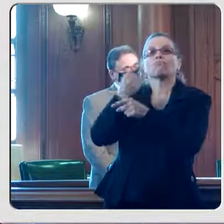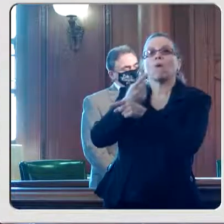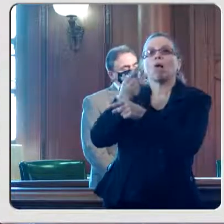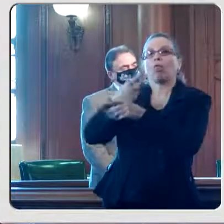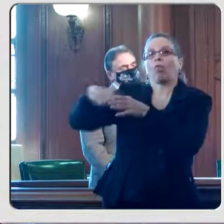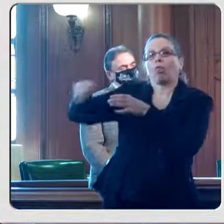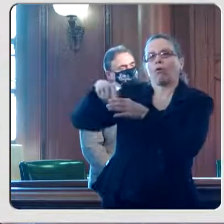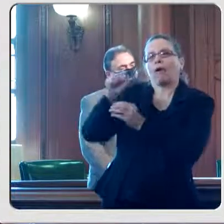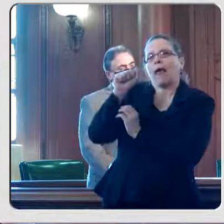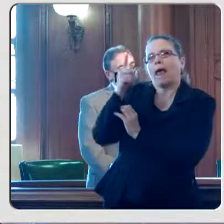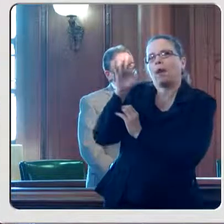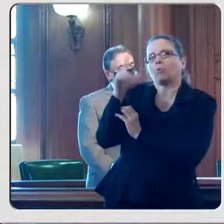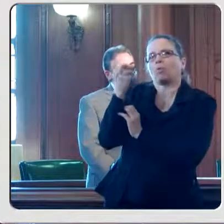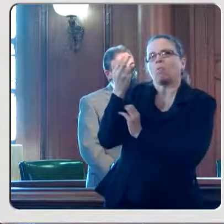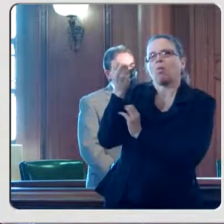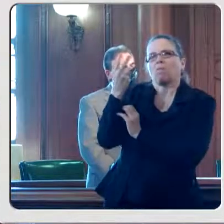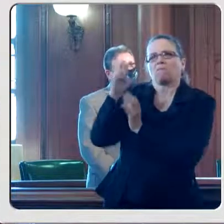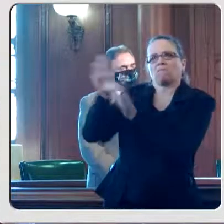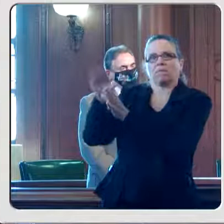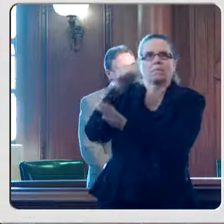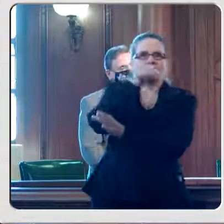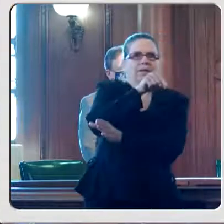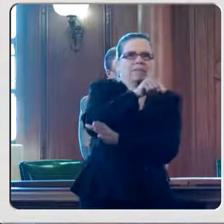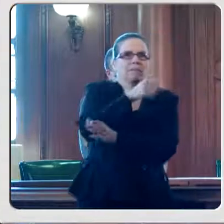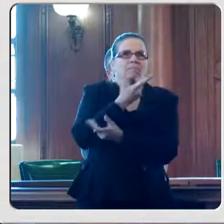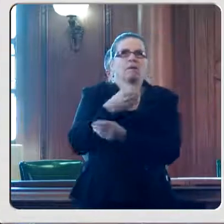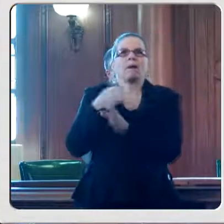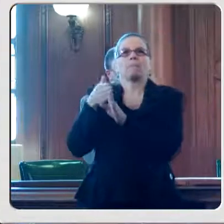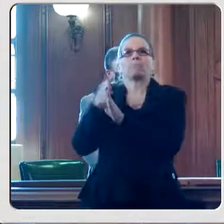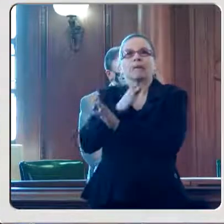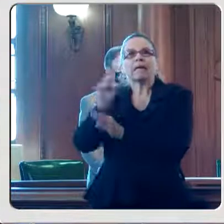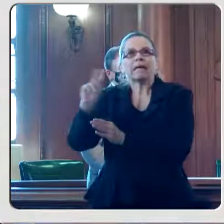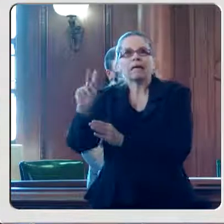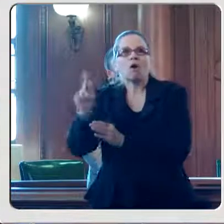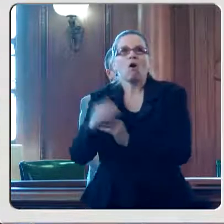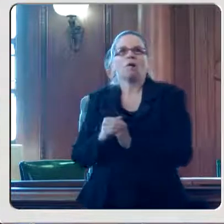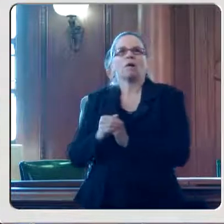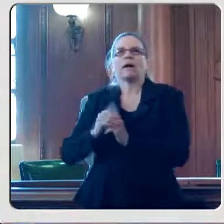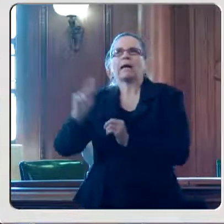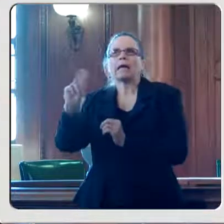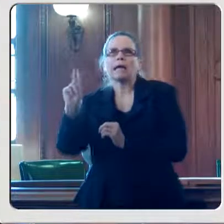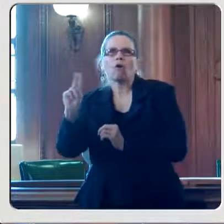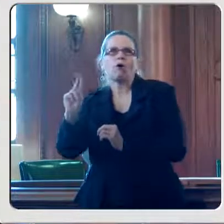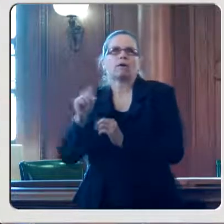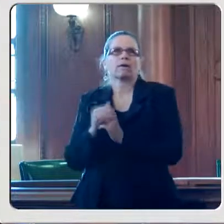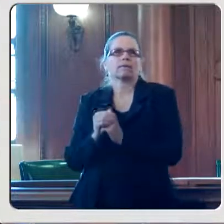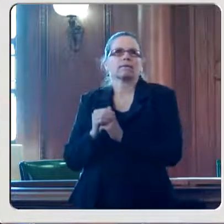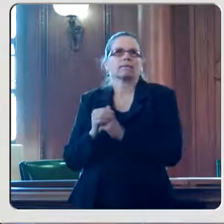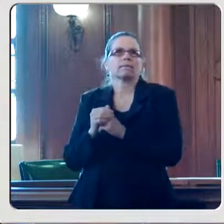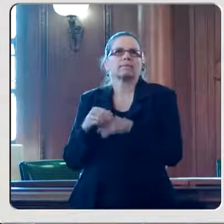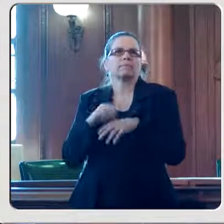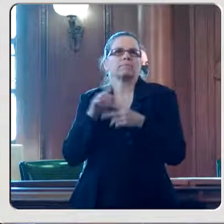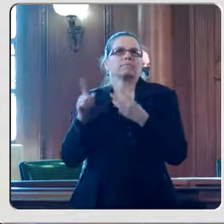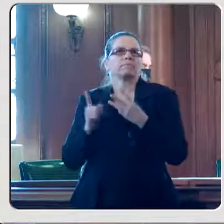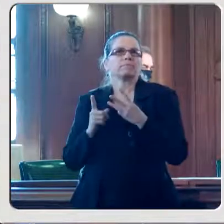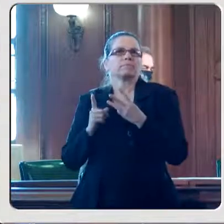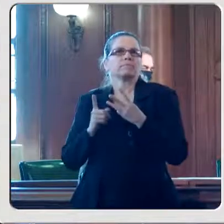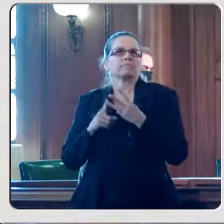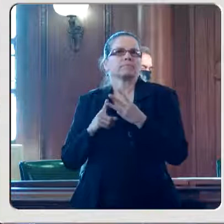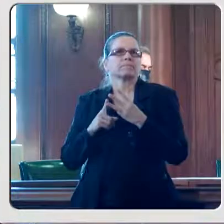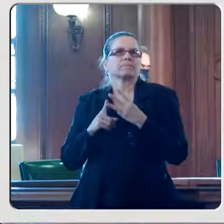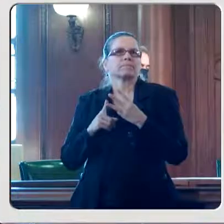So that would be pre-kindergarten, kindergarten, grades 1, 6, 9, and 12. So we're working on planning to do